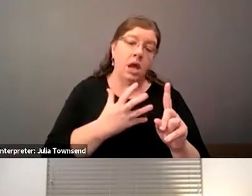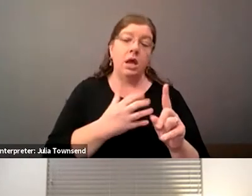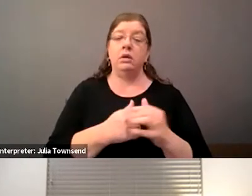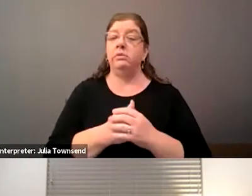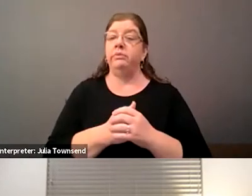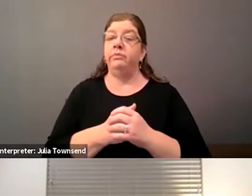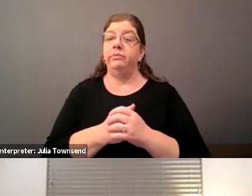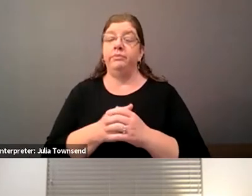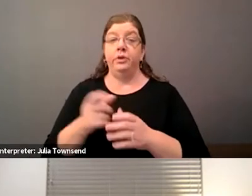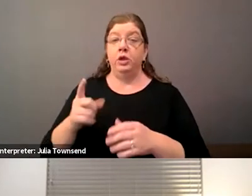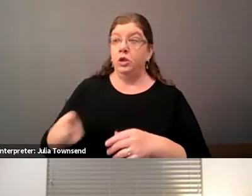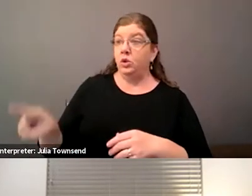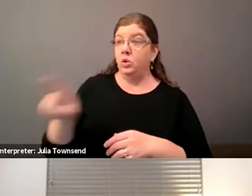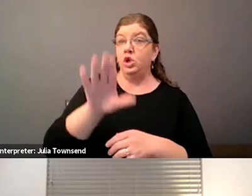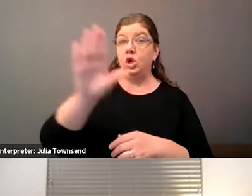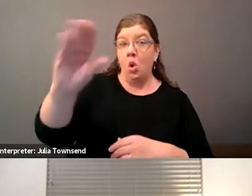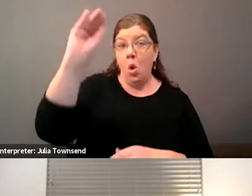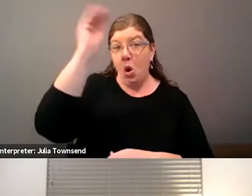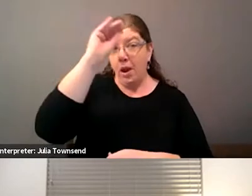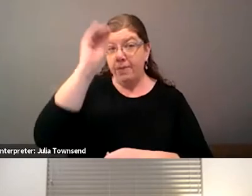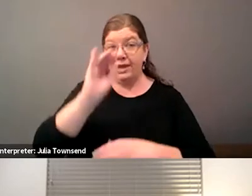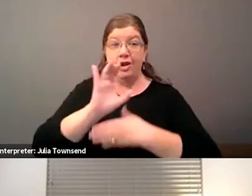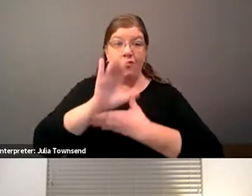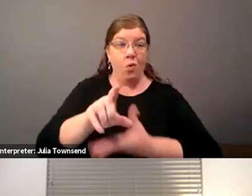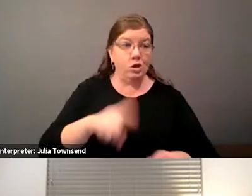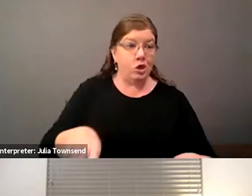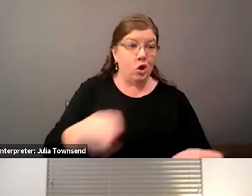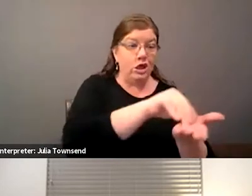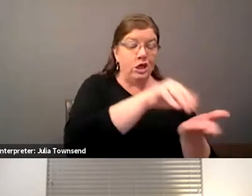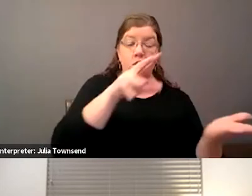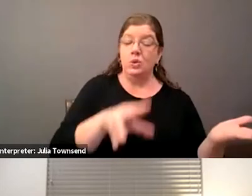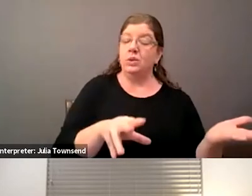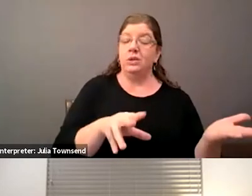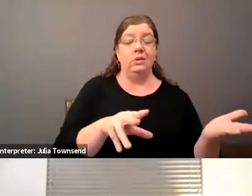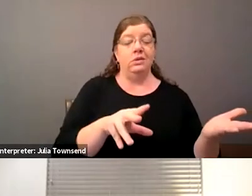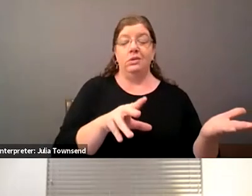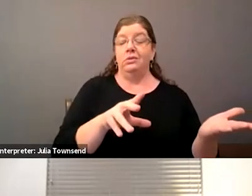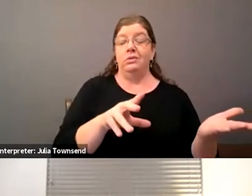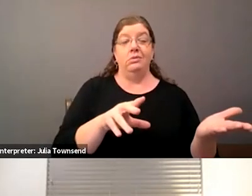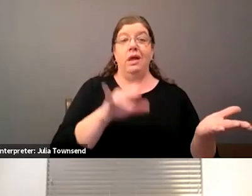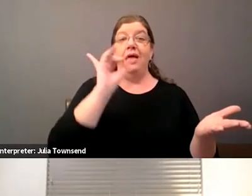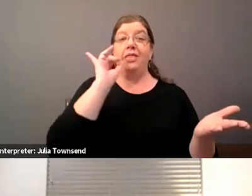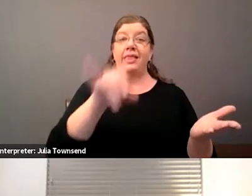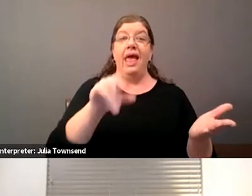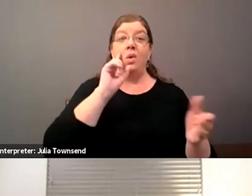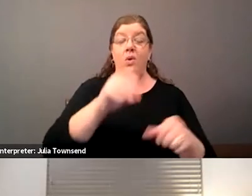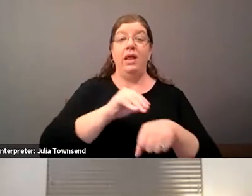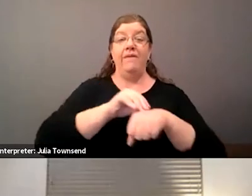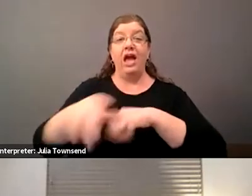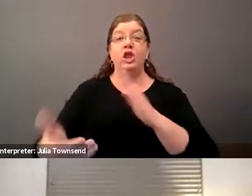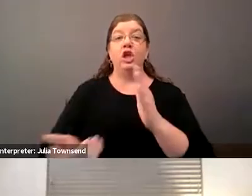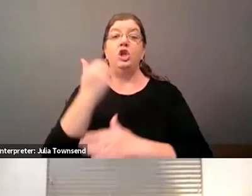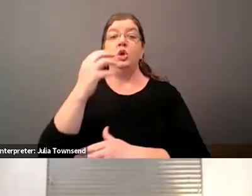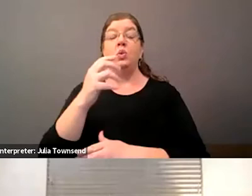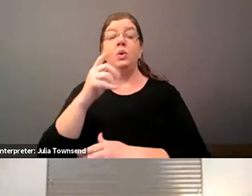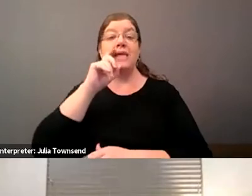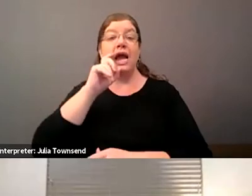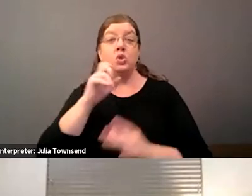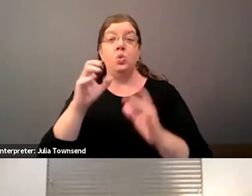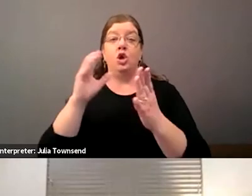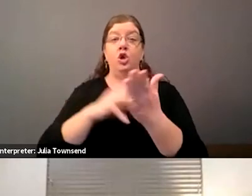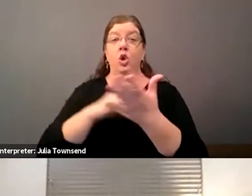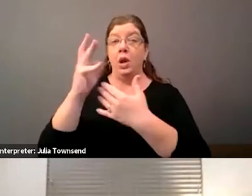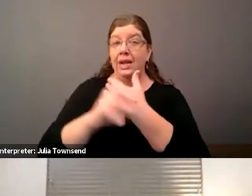you're imposing your viewpoints on students and that's going to go into that new sexual curriculum because that's your